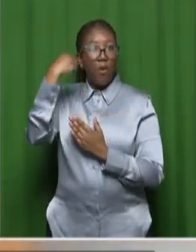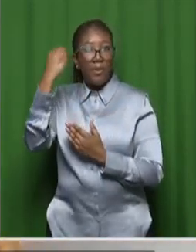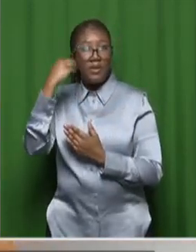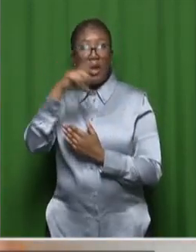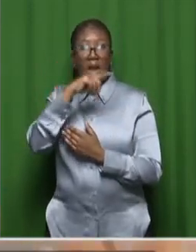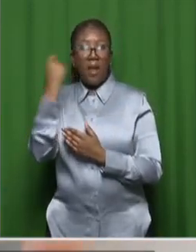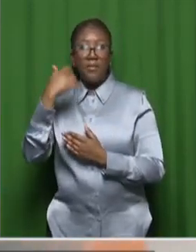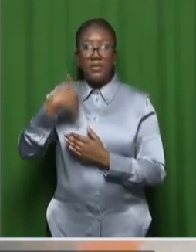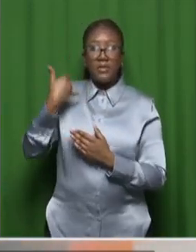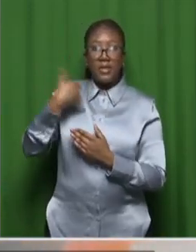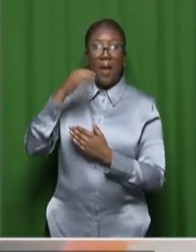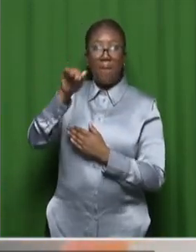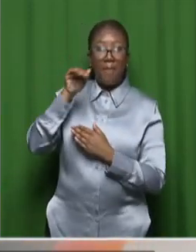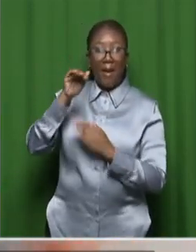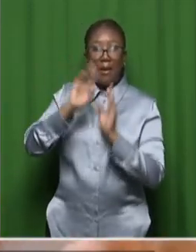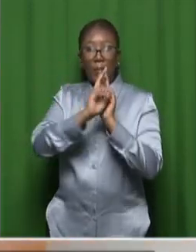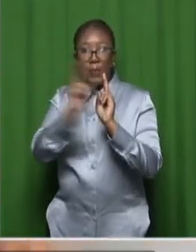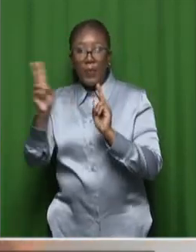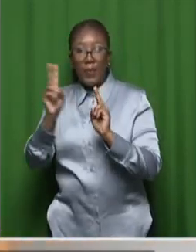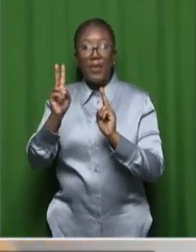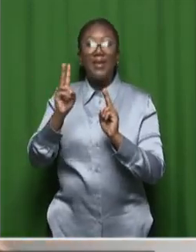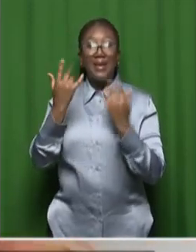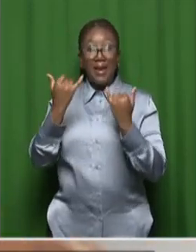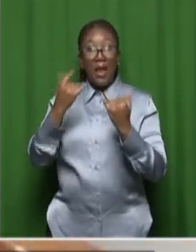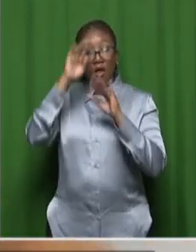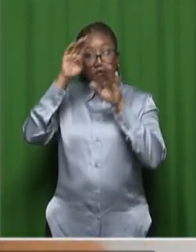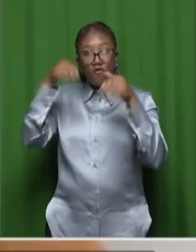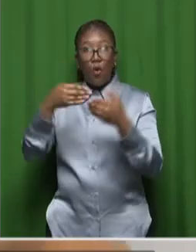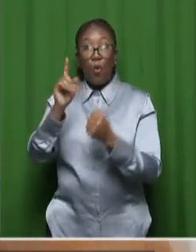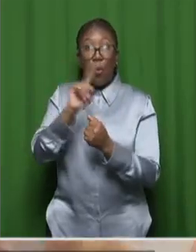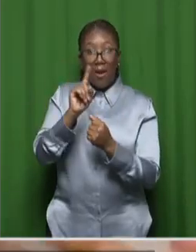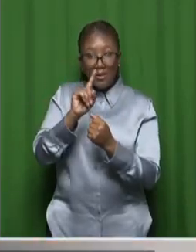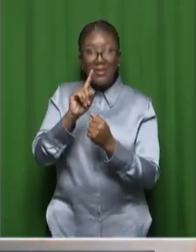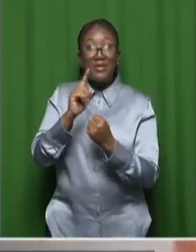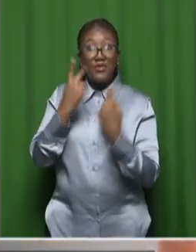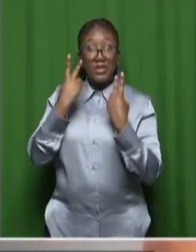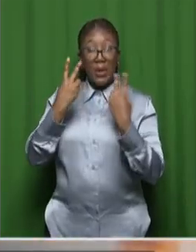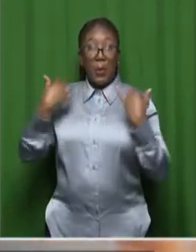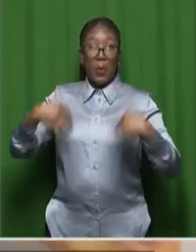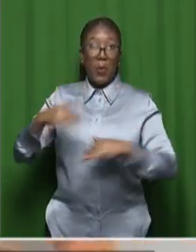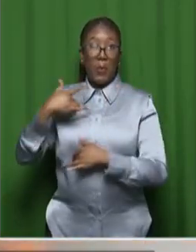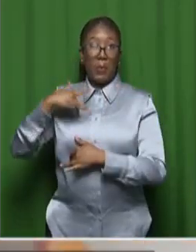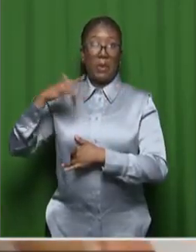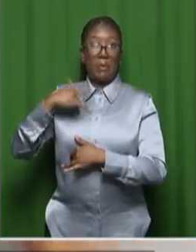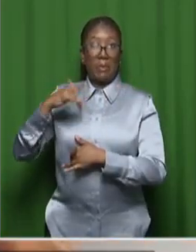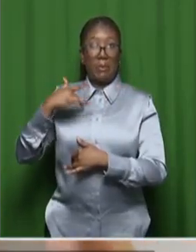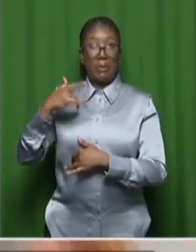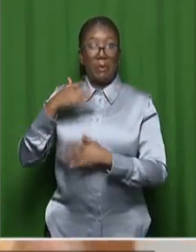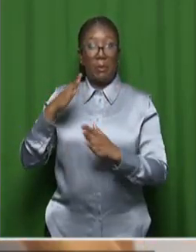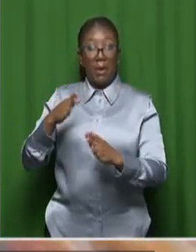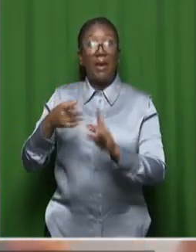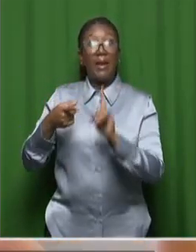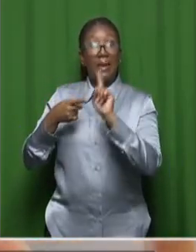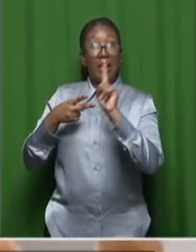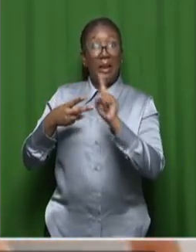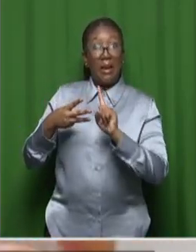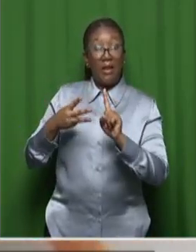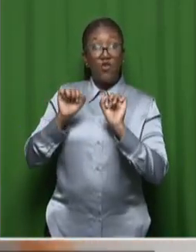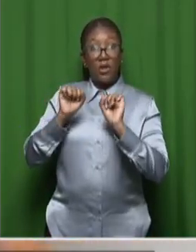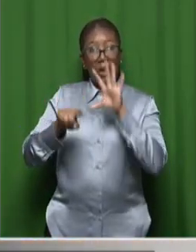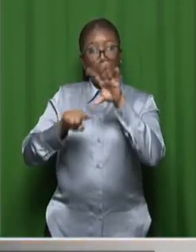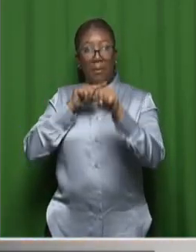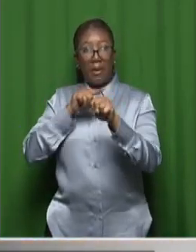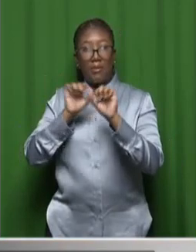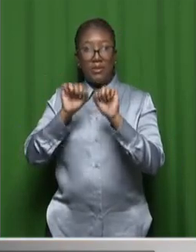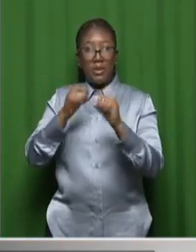main focus what they try and do, which is the most sophisticated phishing scam there is. But there is ways to actually pick it up and